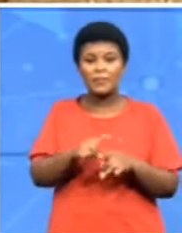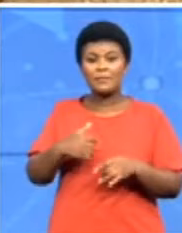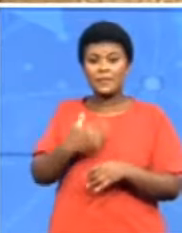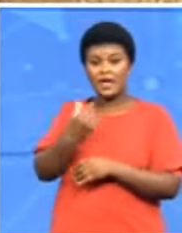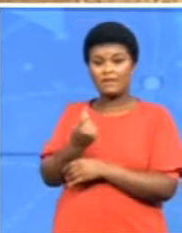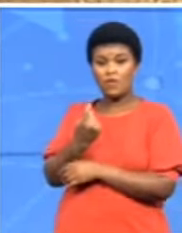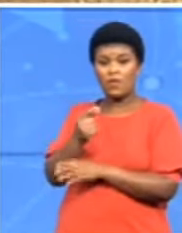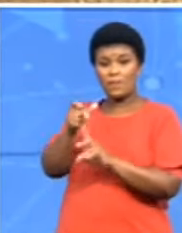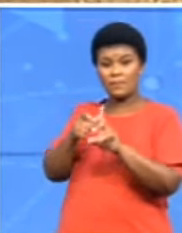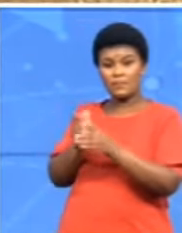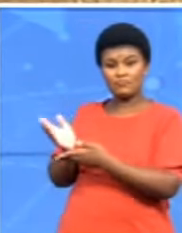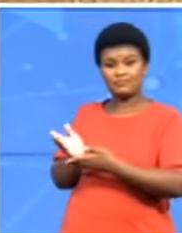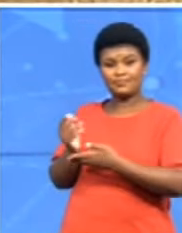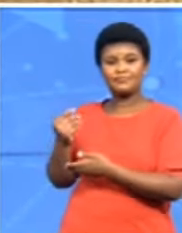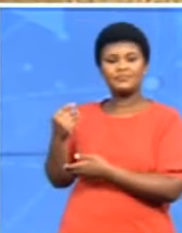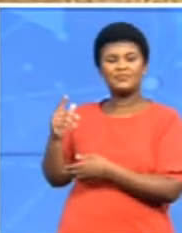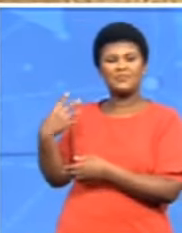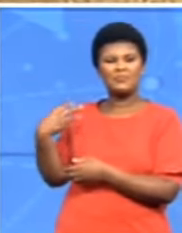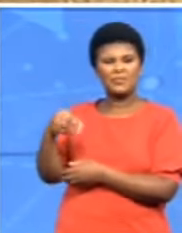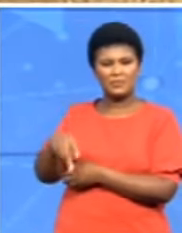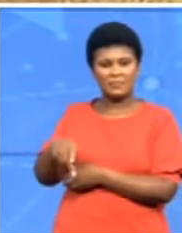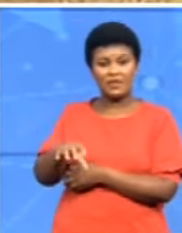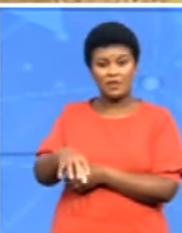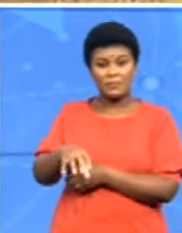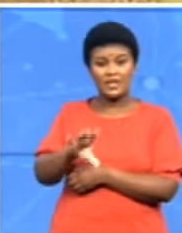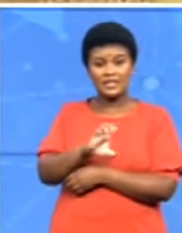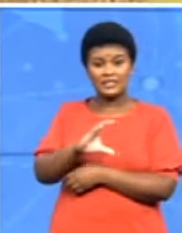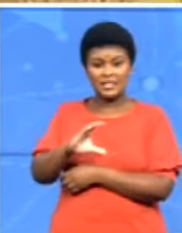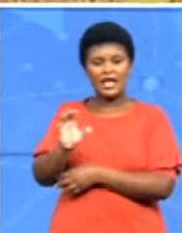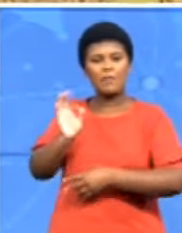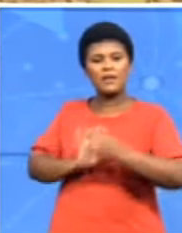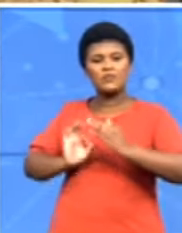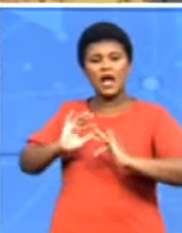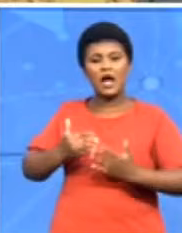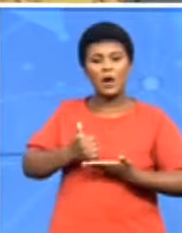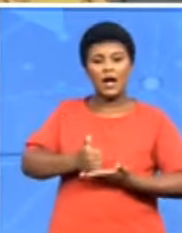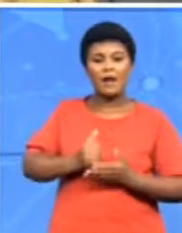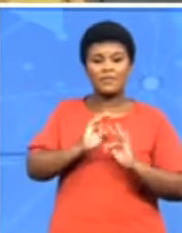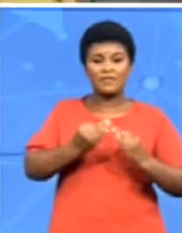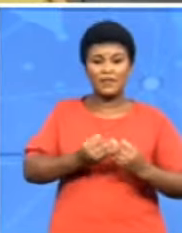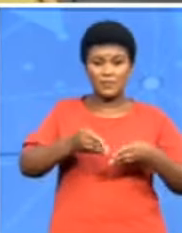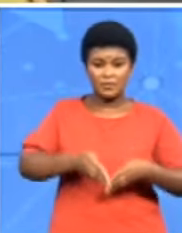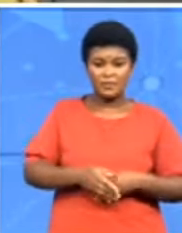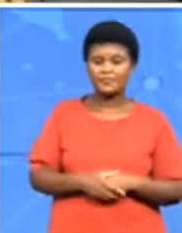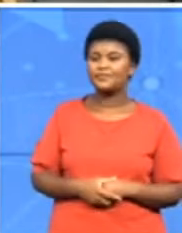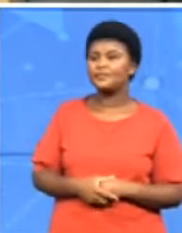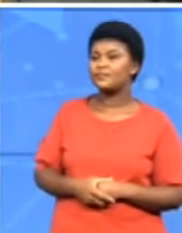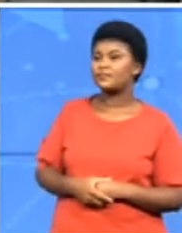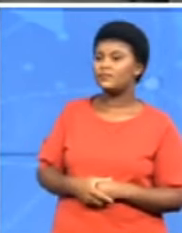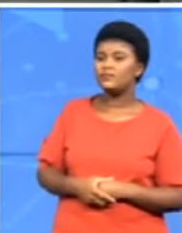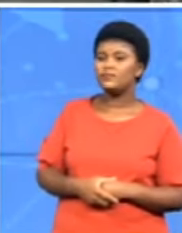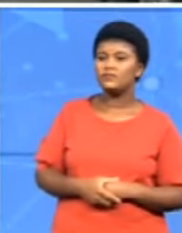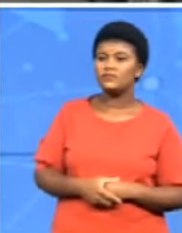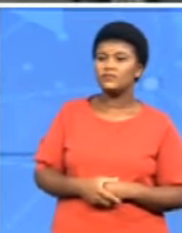will just tell us about how they assisted this family. Firstly, Premier, this, you know, this has not been seen in